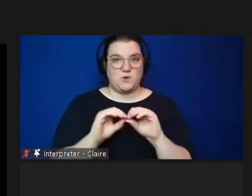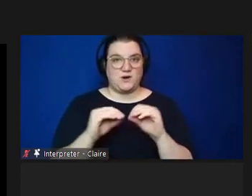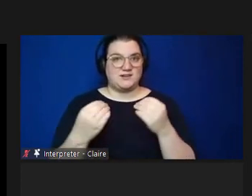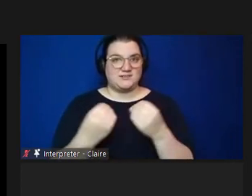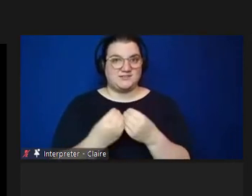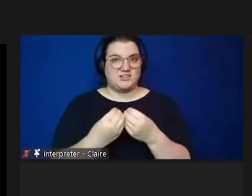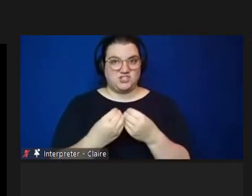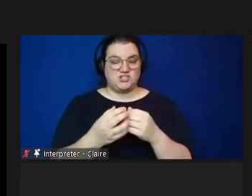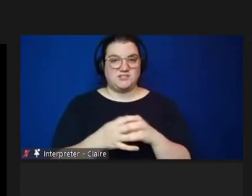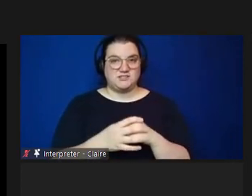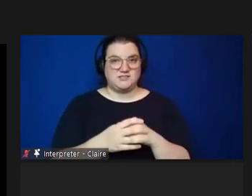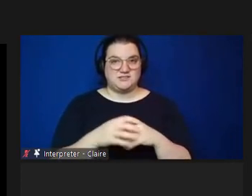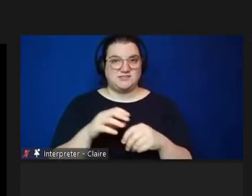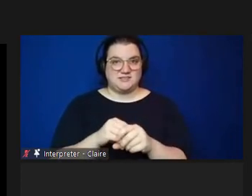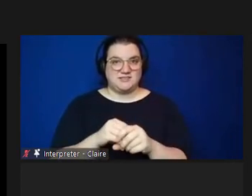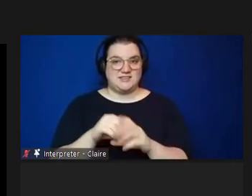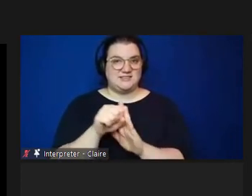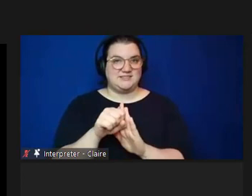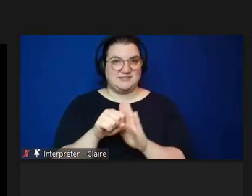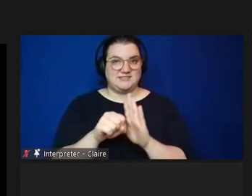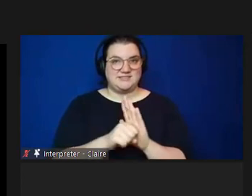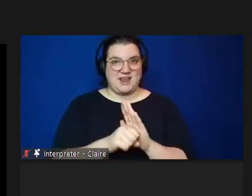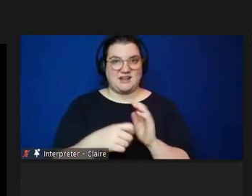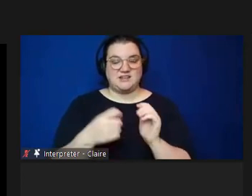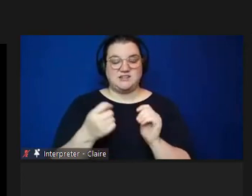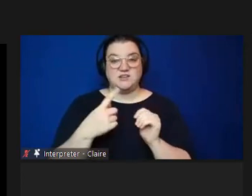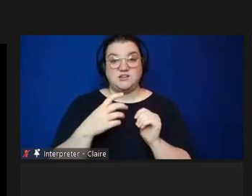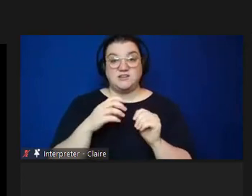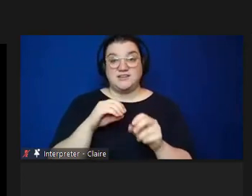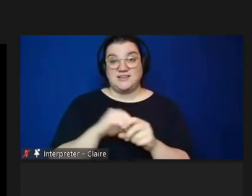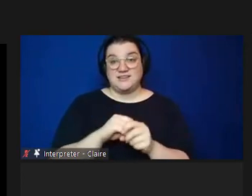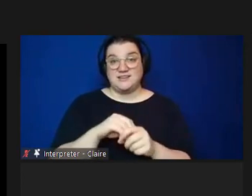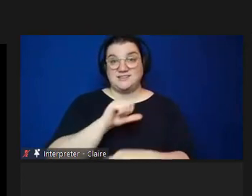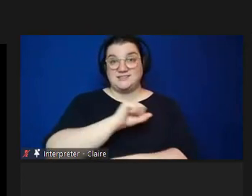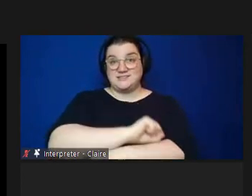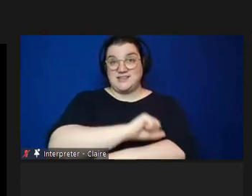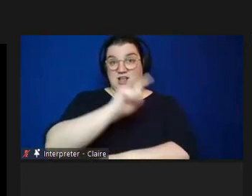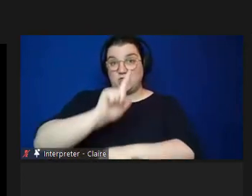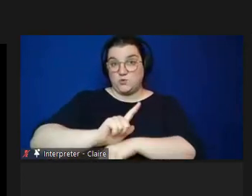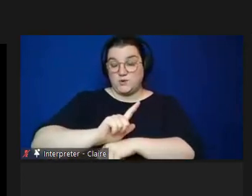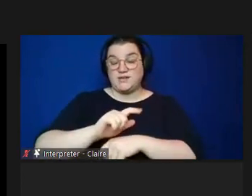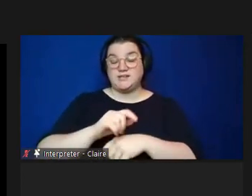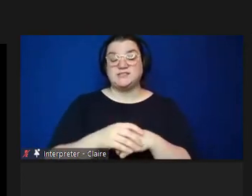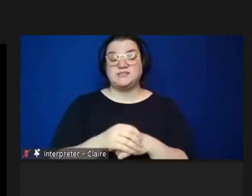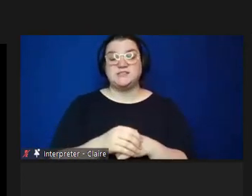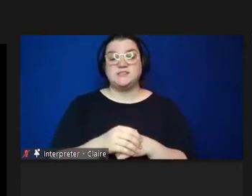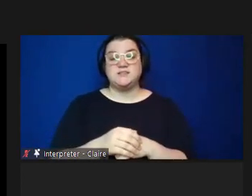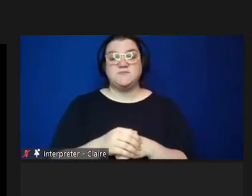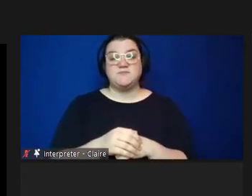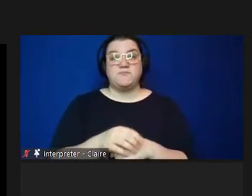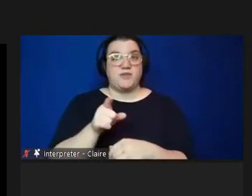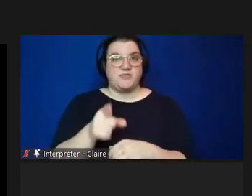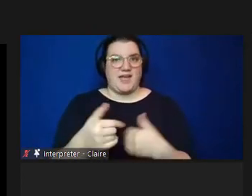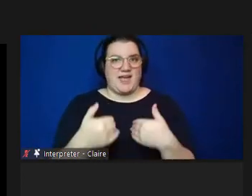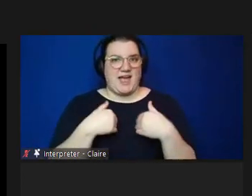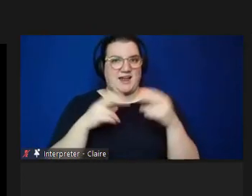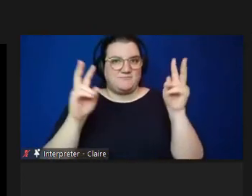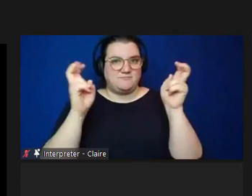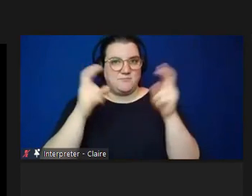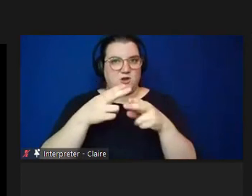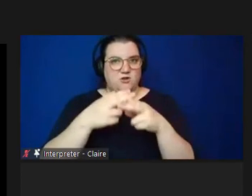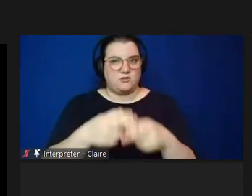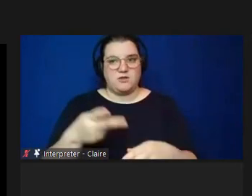organizations in the state. So in St. Louis, they were having what's called a